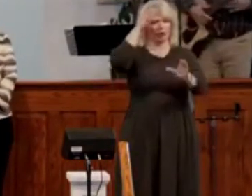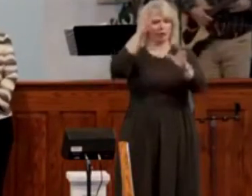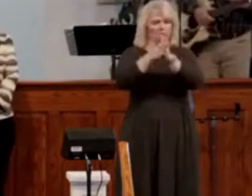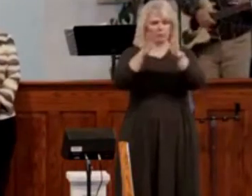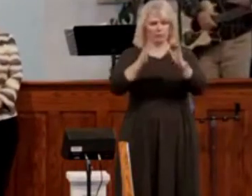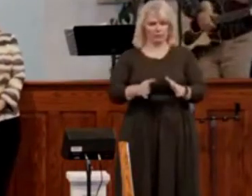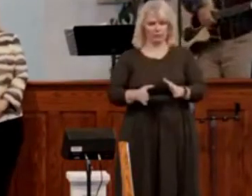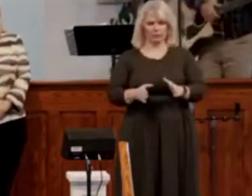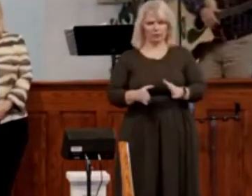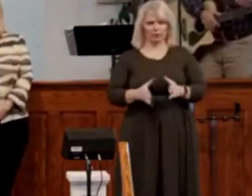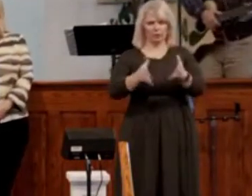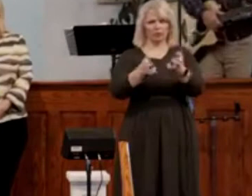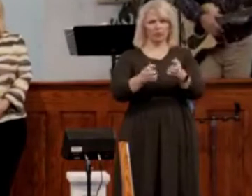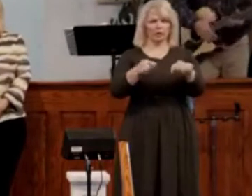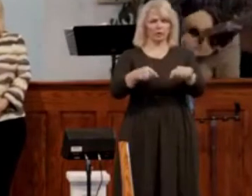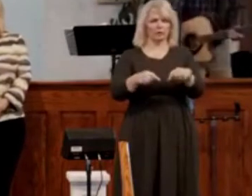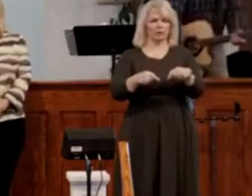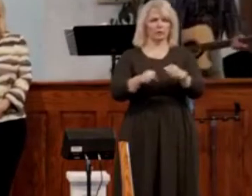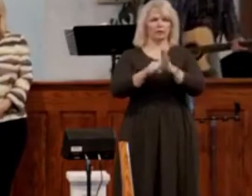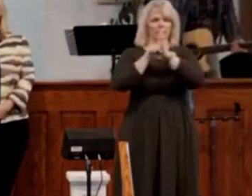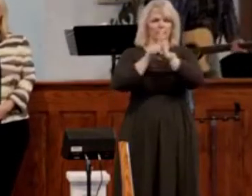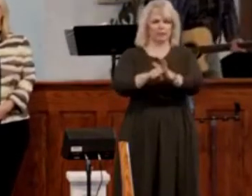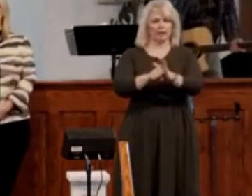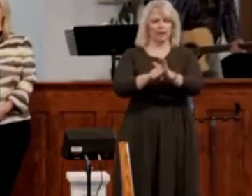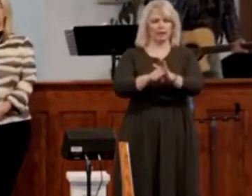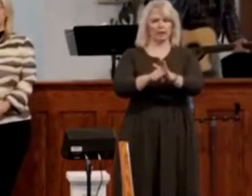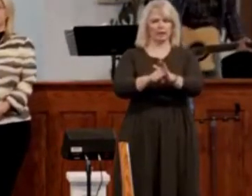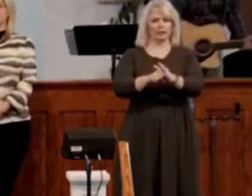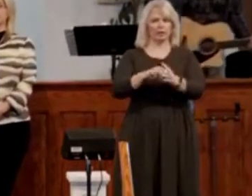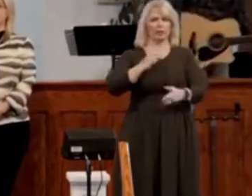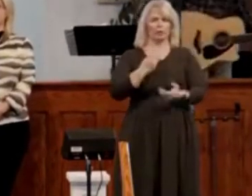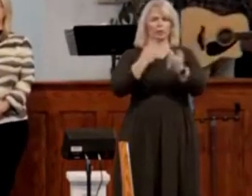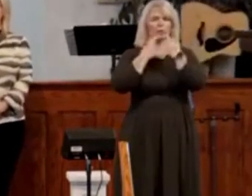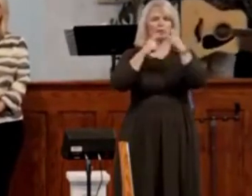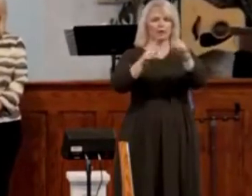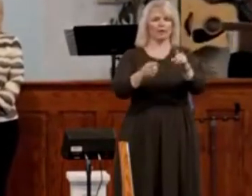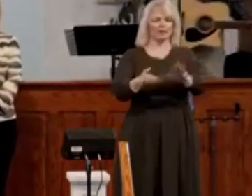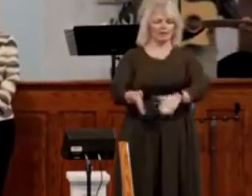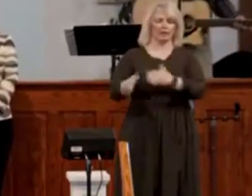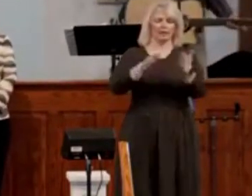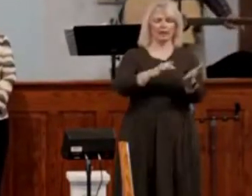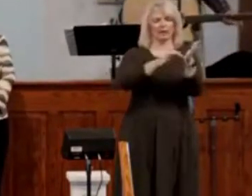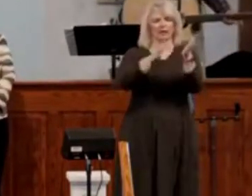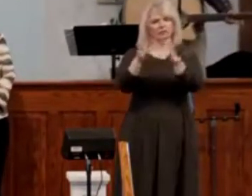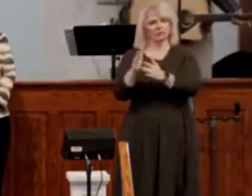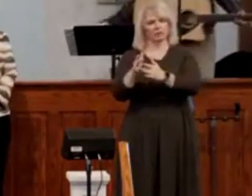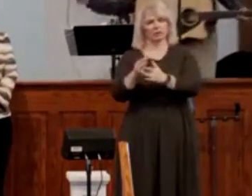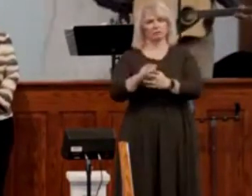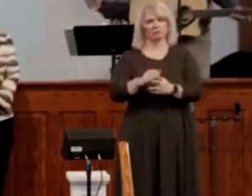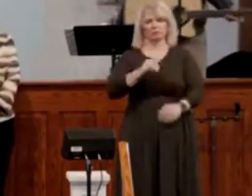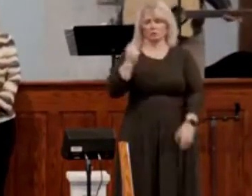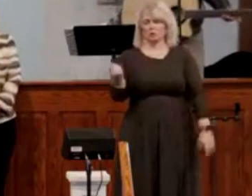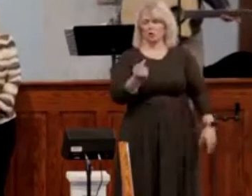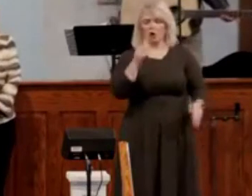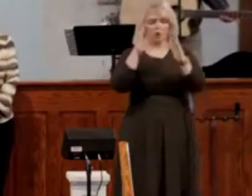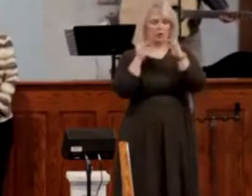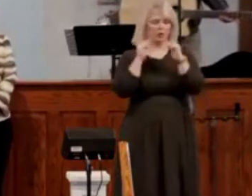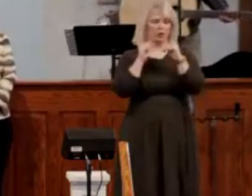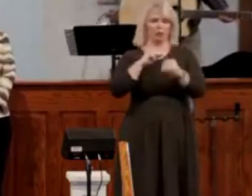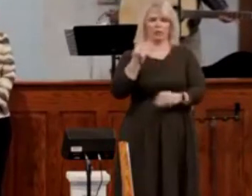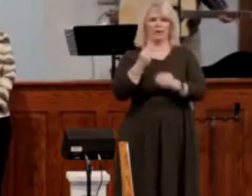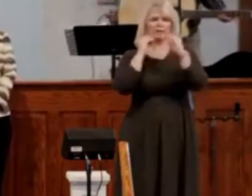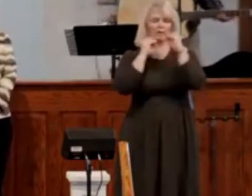Christ, we want this to be a sign to you. We're proclaiming the death of Jesus because that is our only hope. We've got